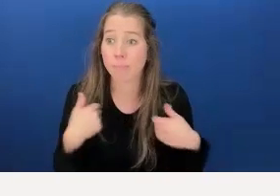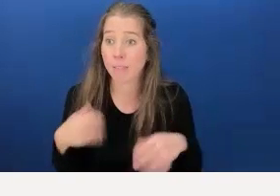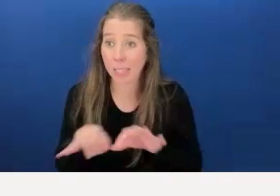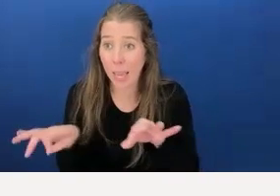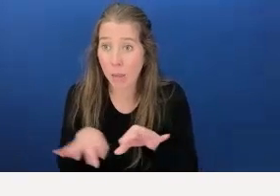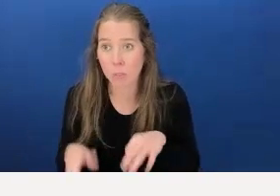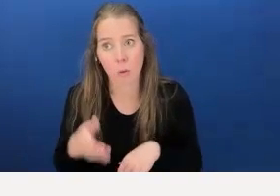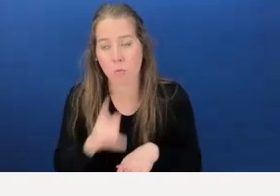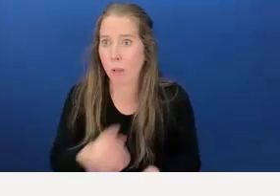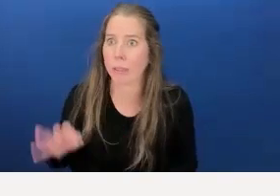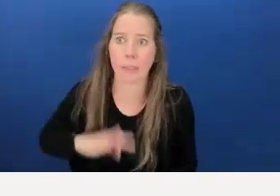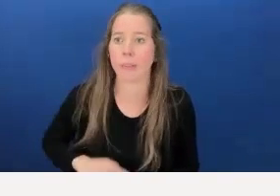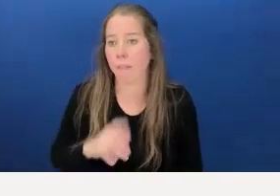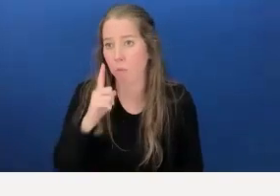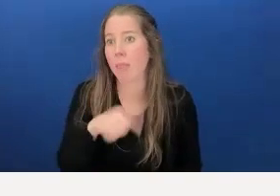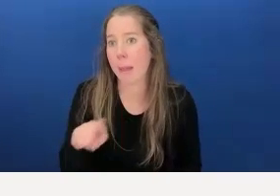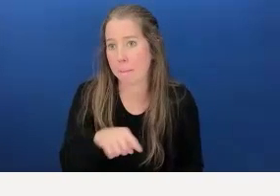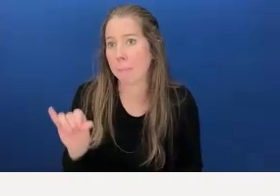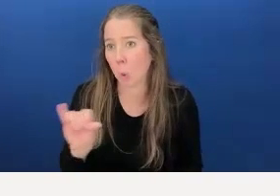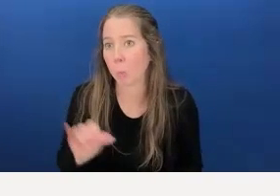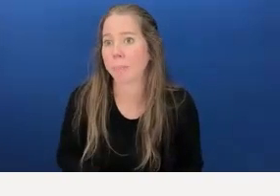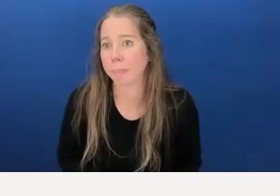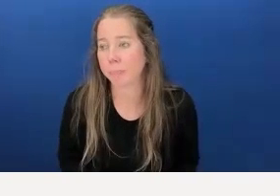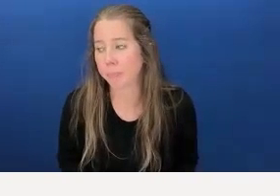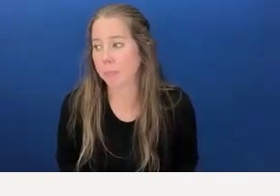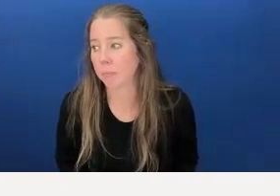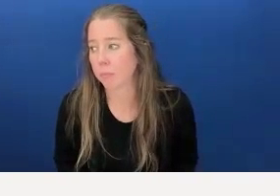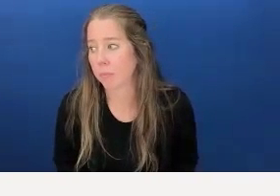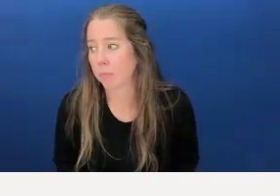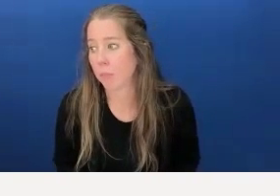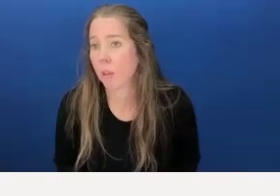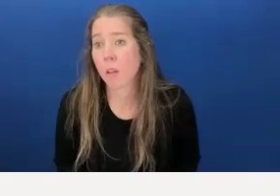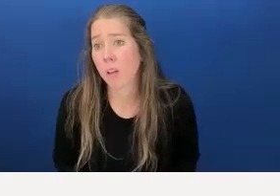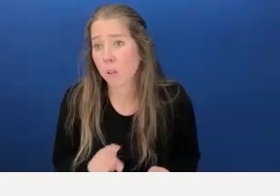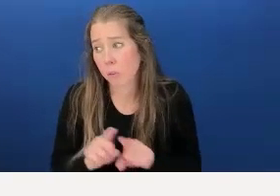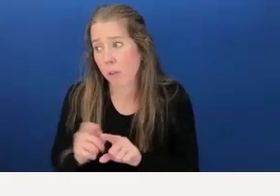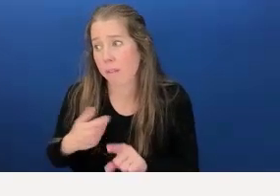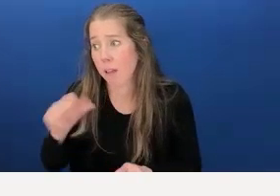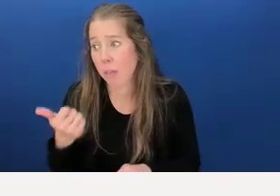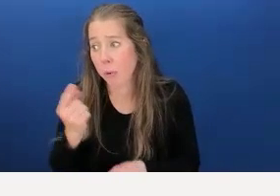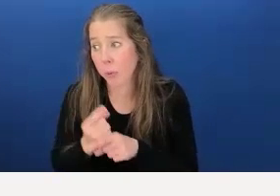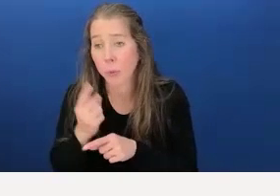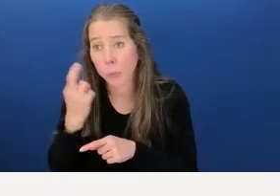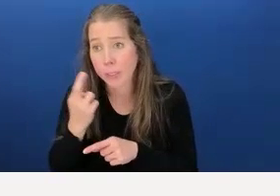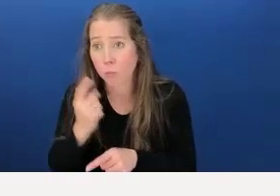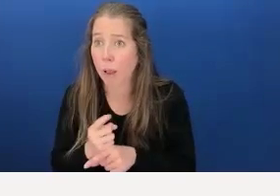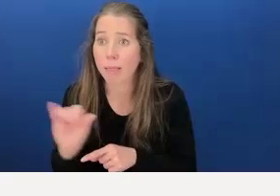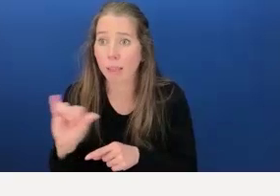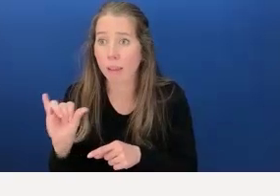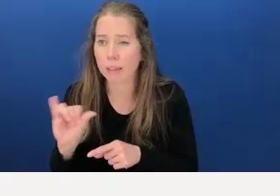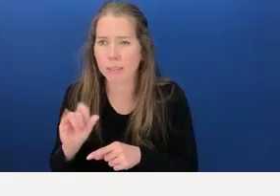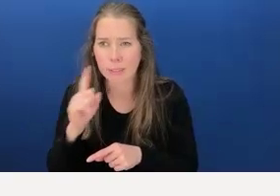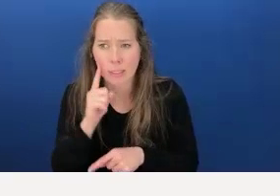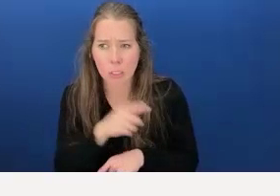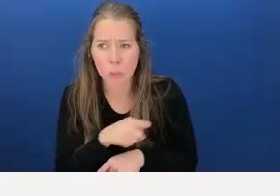there is very helpful. There's also other reasons, right? We have, like I think you were saying